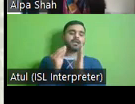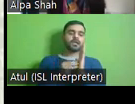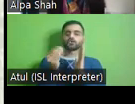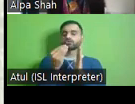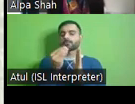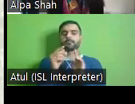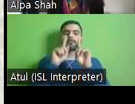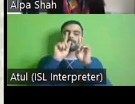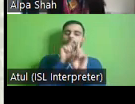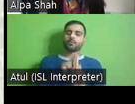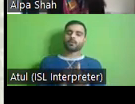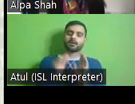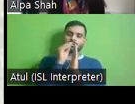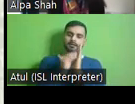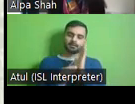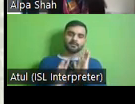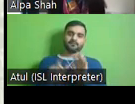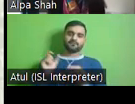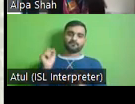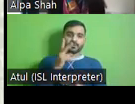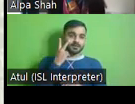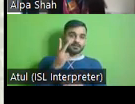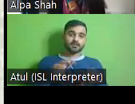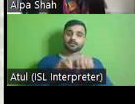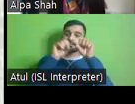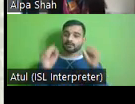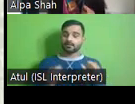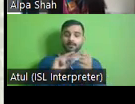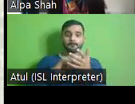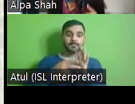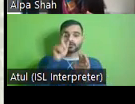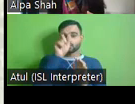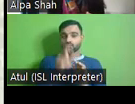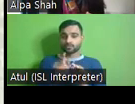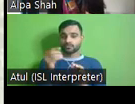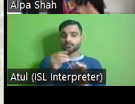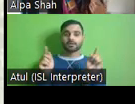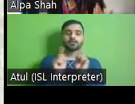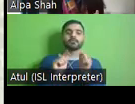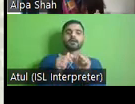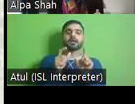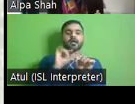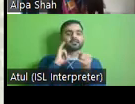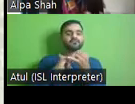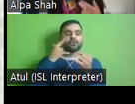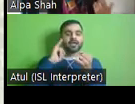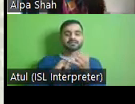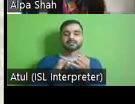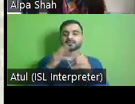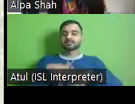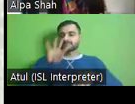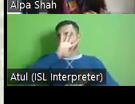them. So first, these systems are meaningful only to some of the Adivasis, not to those who